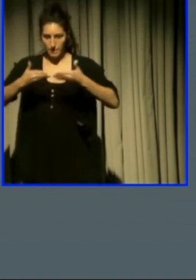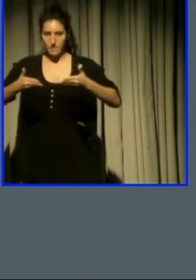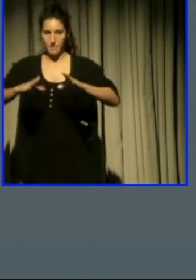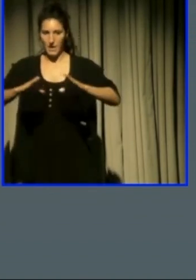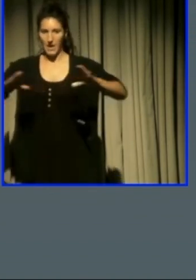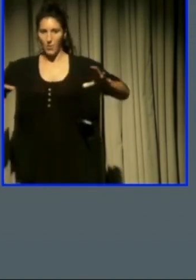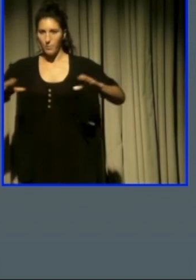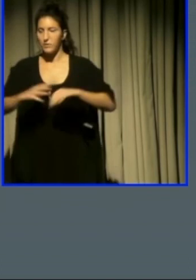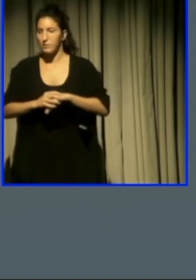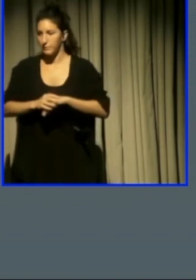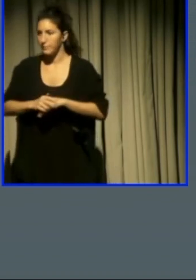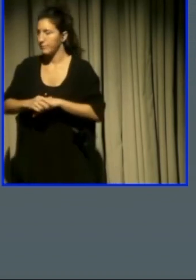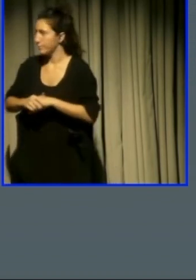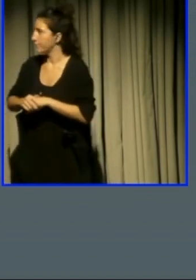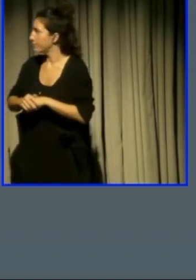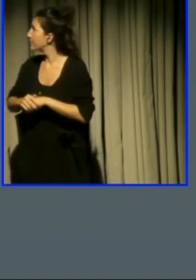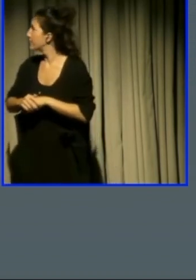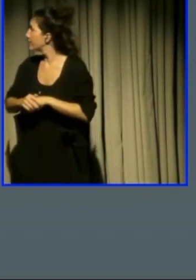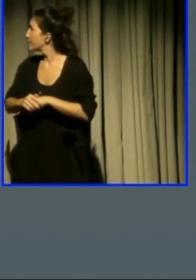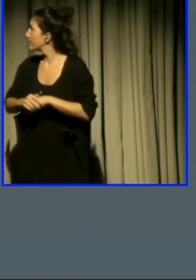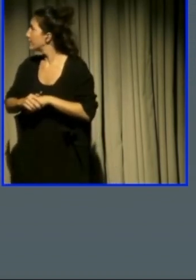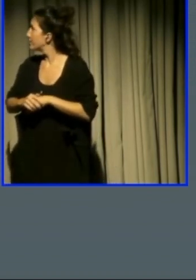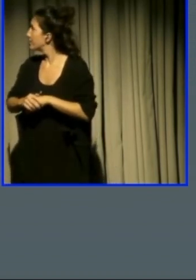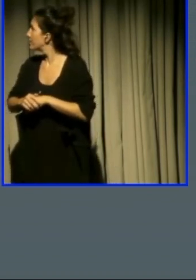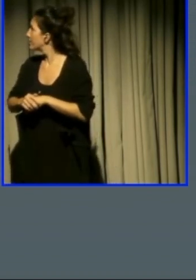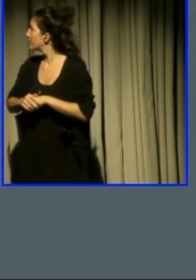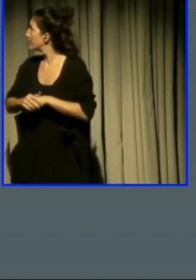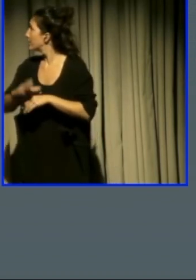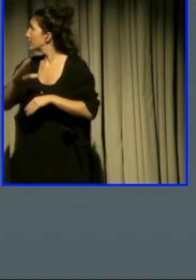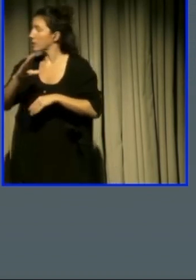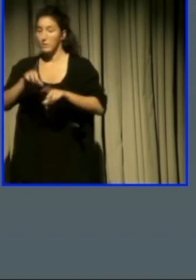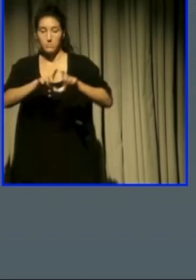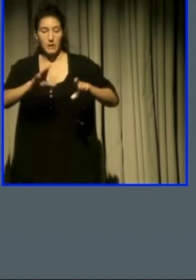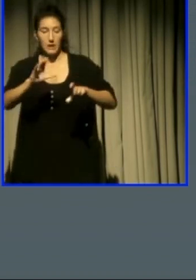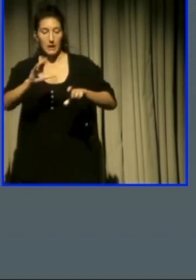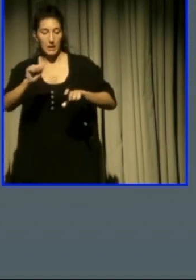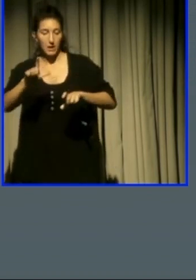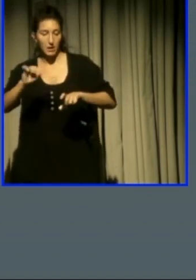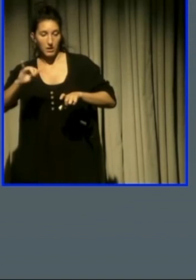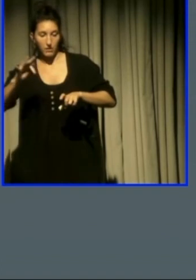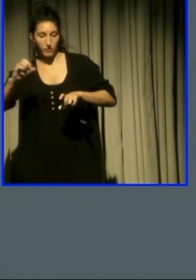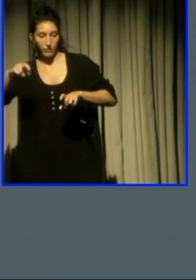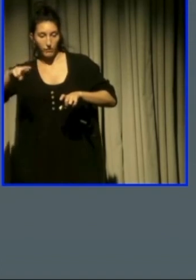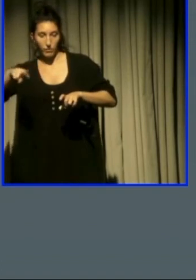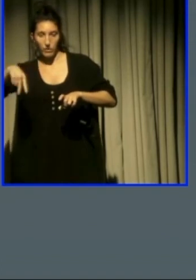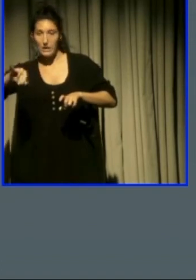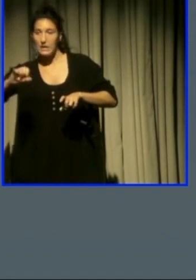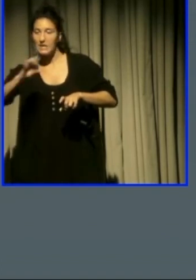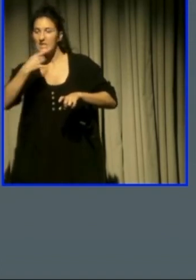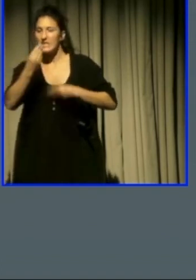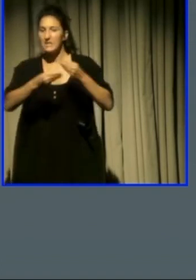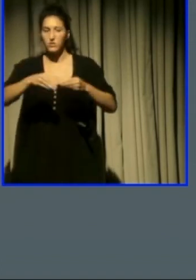California, I think, has done something really interesting where they are selling a real property and also